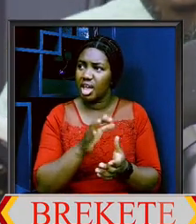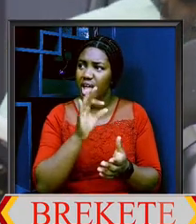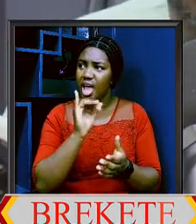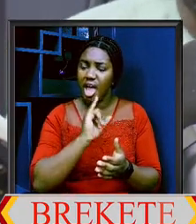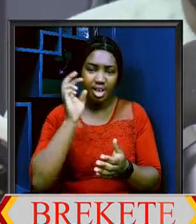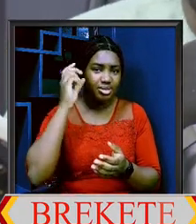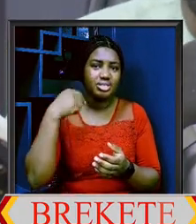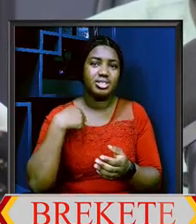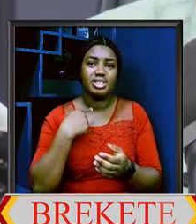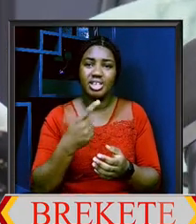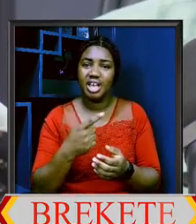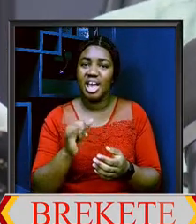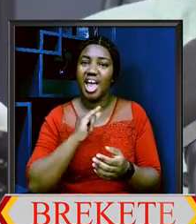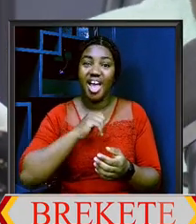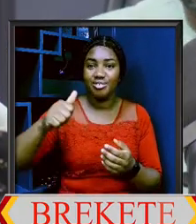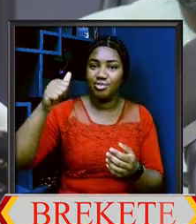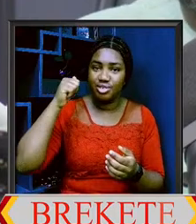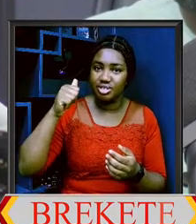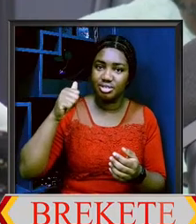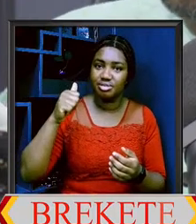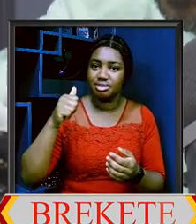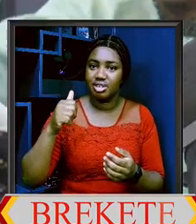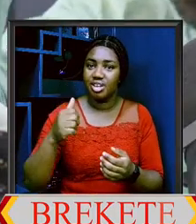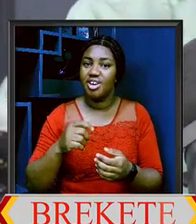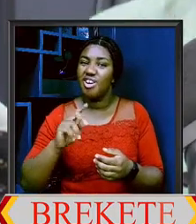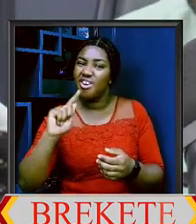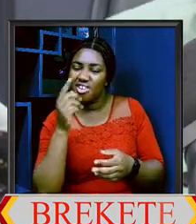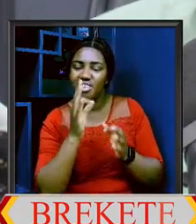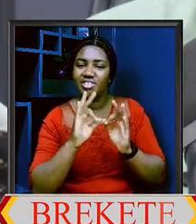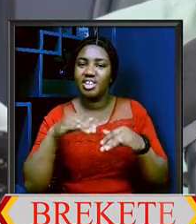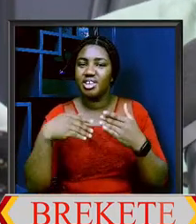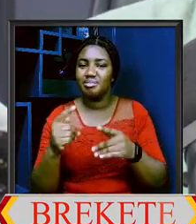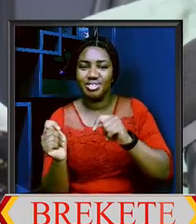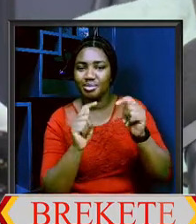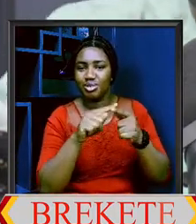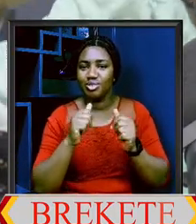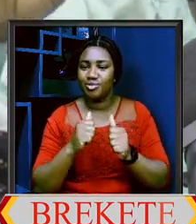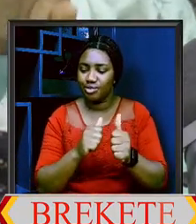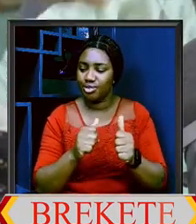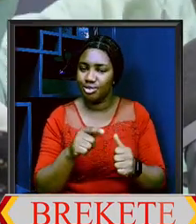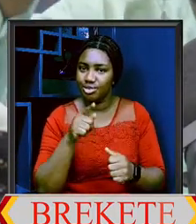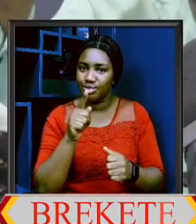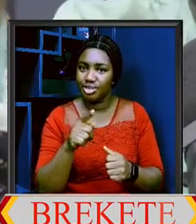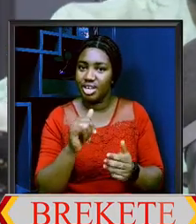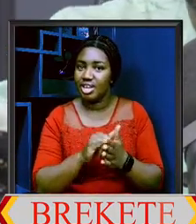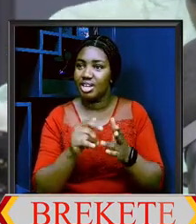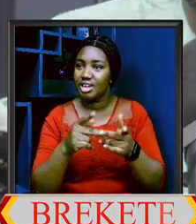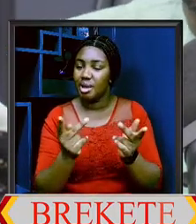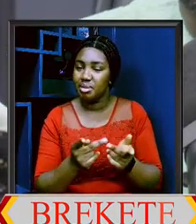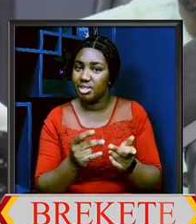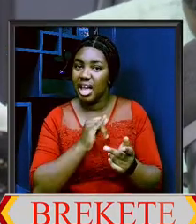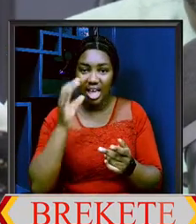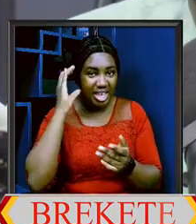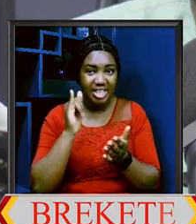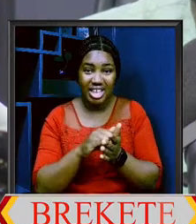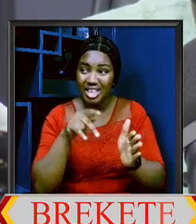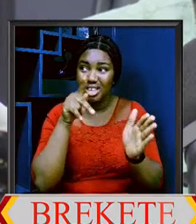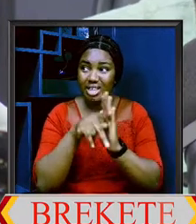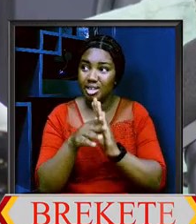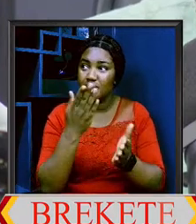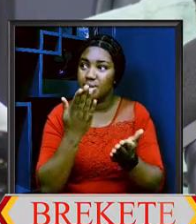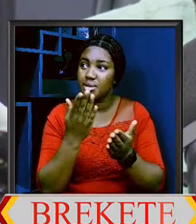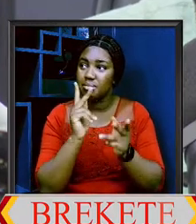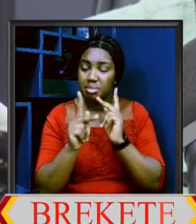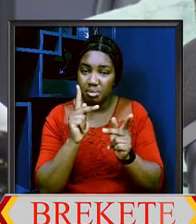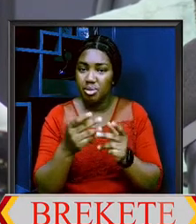D refuse unless they go give me transport to follow you but that place I hear say they kill some people that